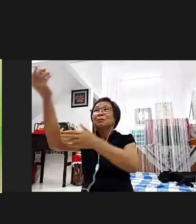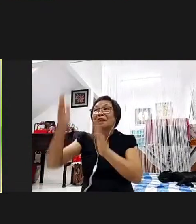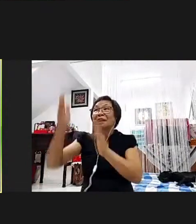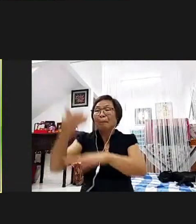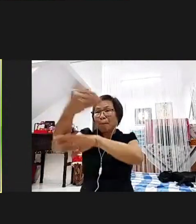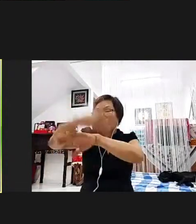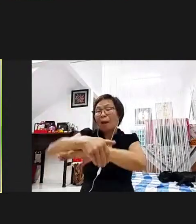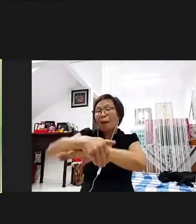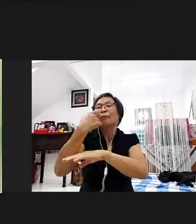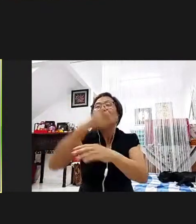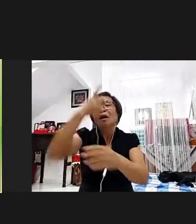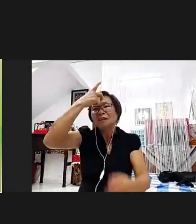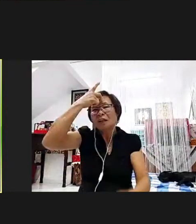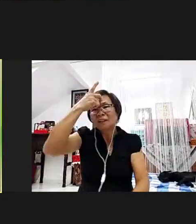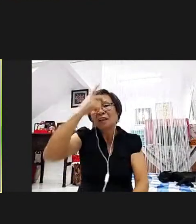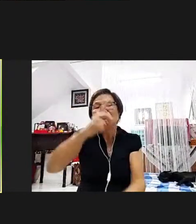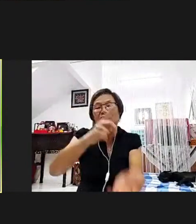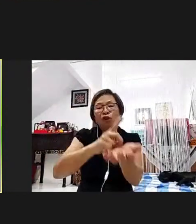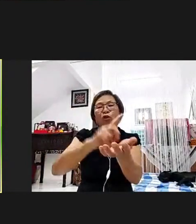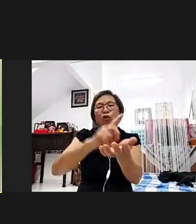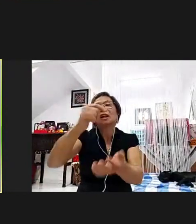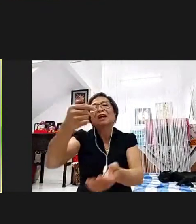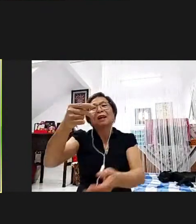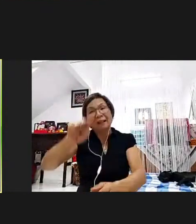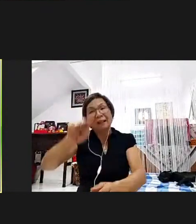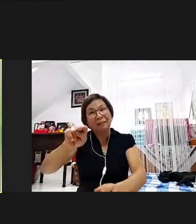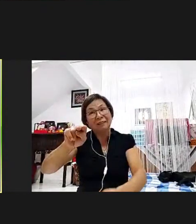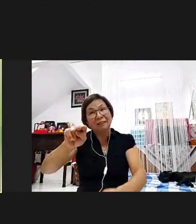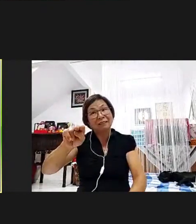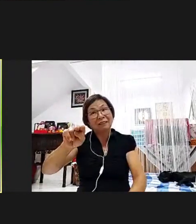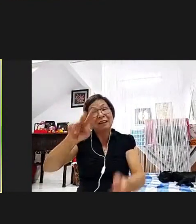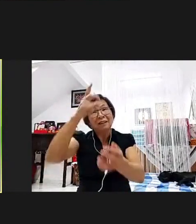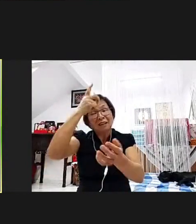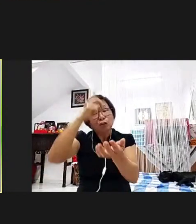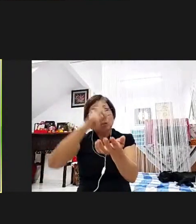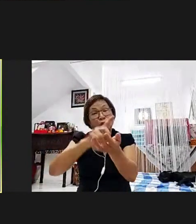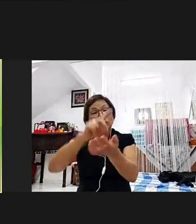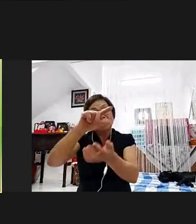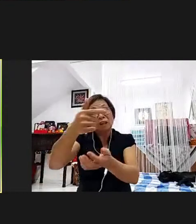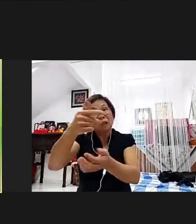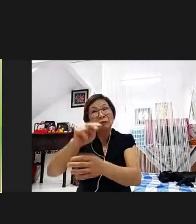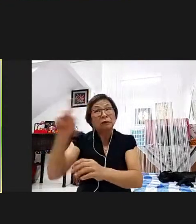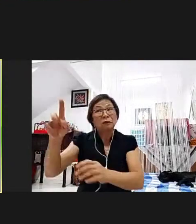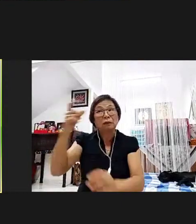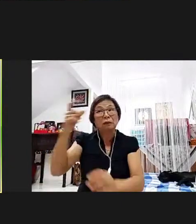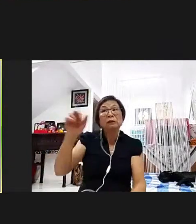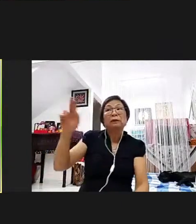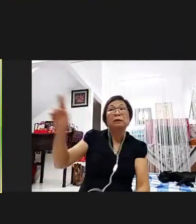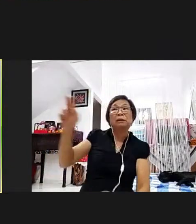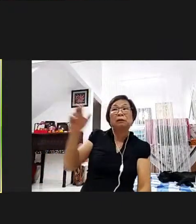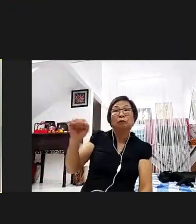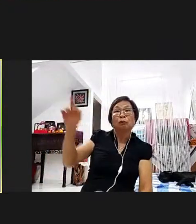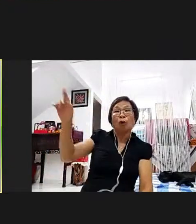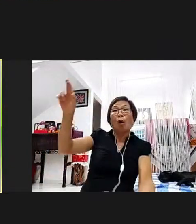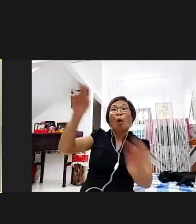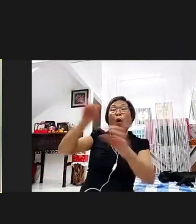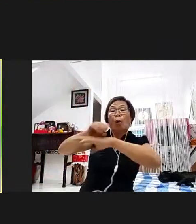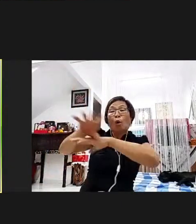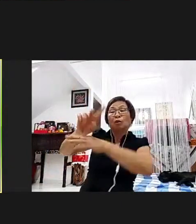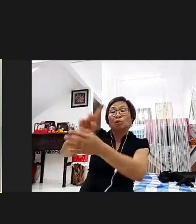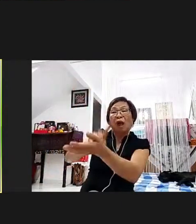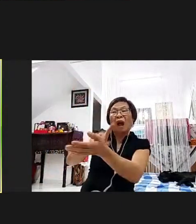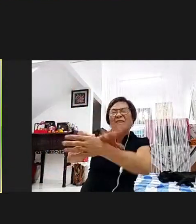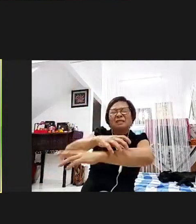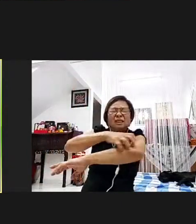is Dato Dr. Suk Chyn. She is actually a senior consultant physician and